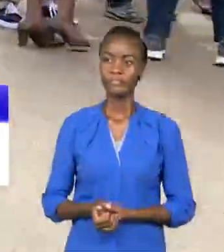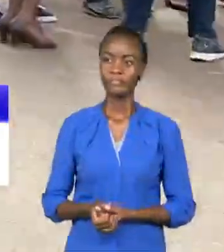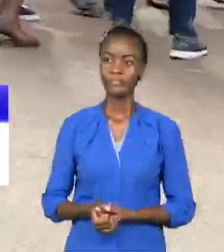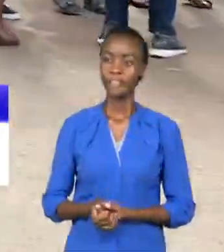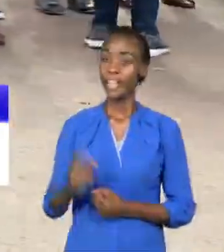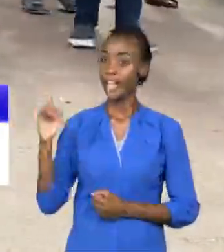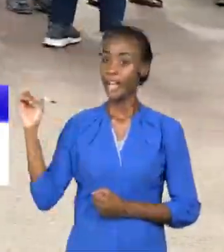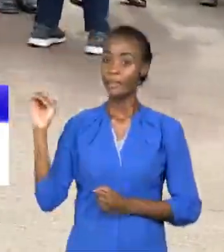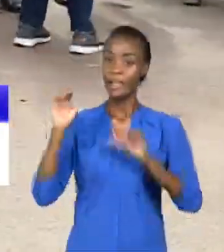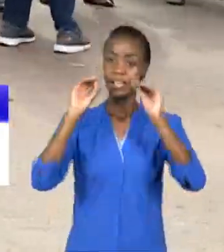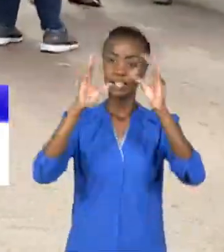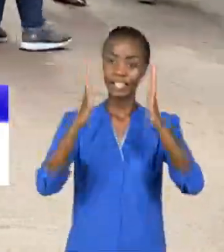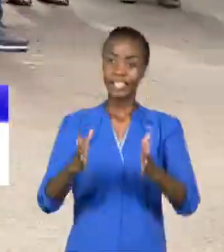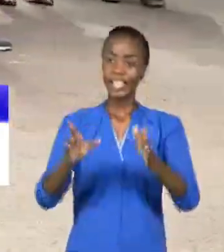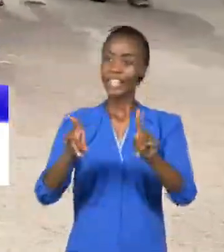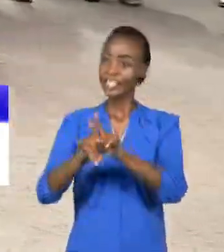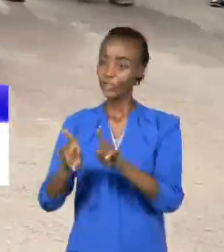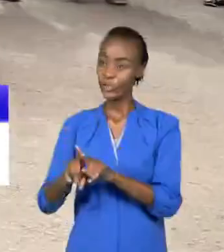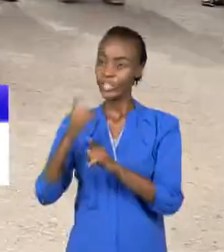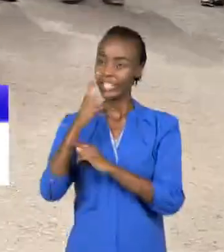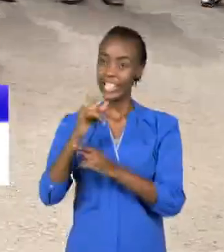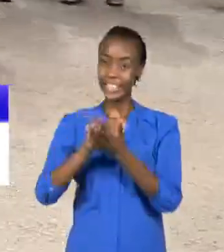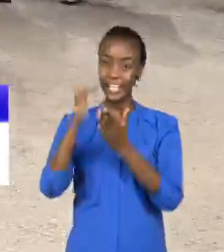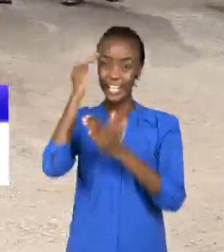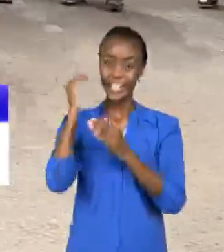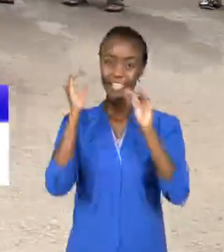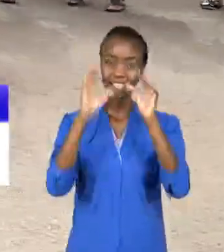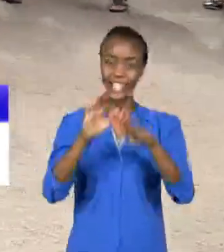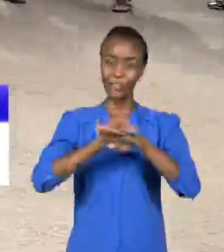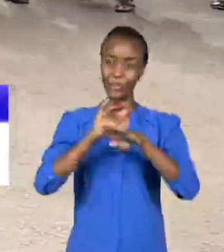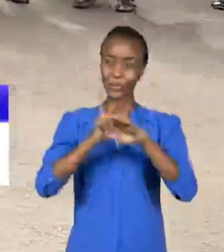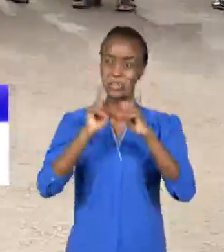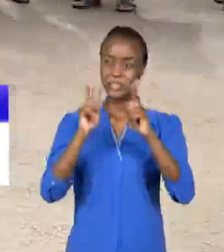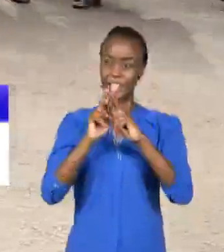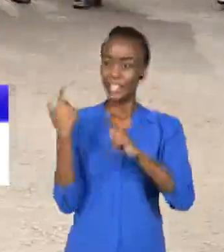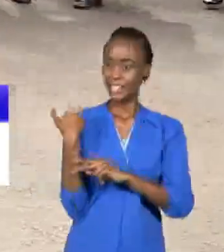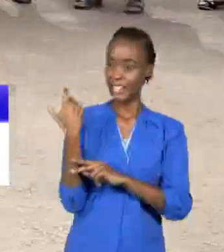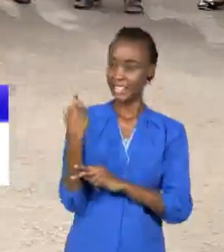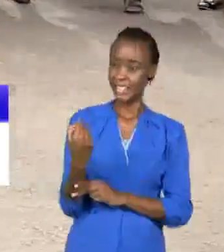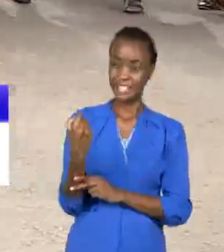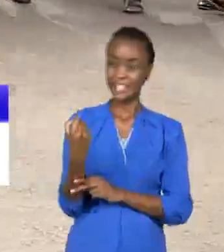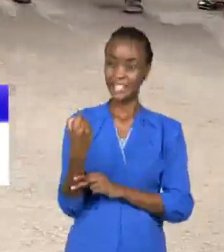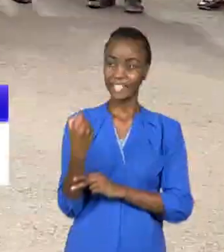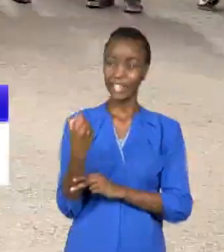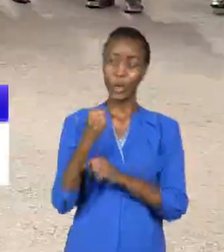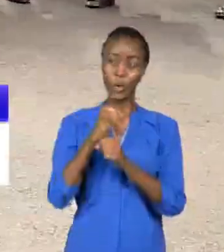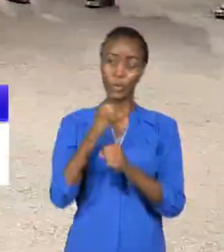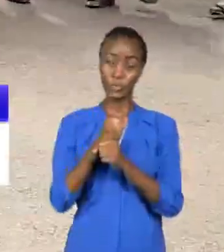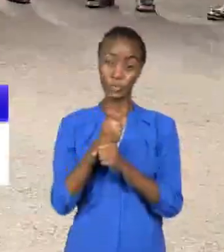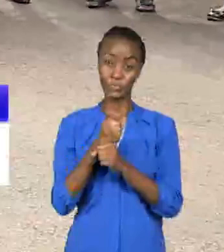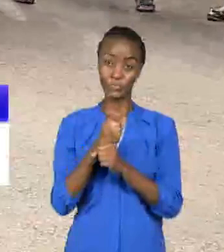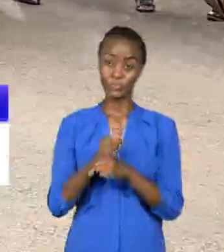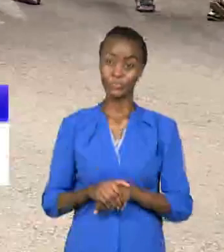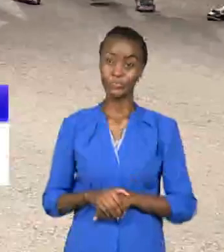The teachers echo her resilience and hard work, which bore fruits in the past, and her most recent outstanding performances in the school.